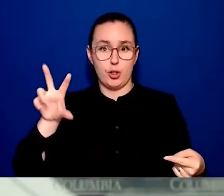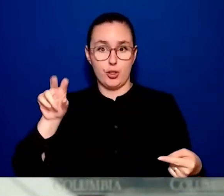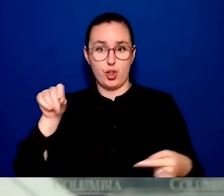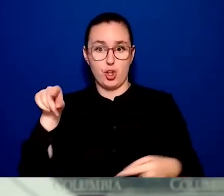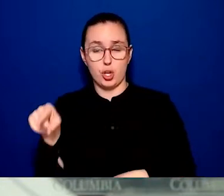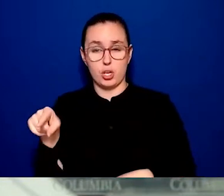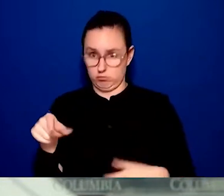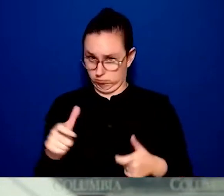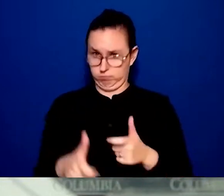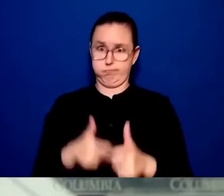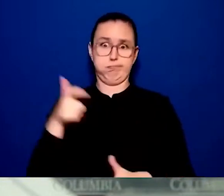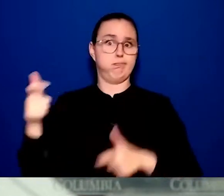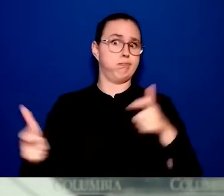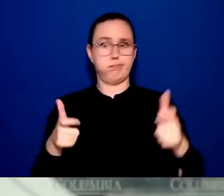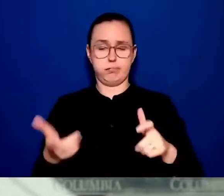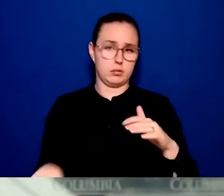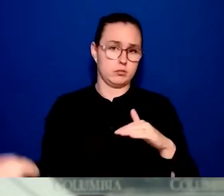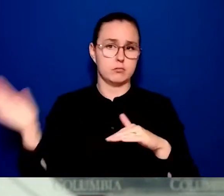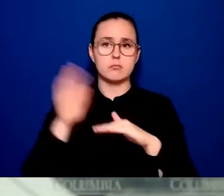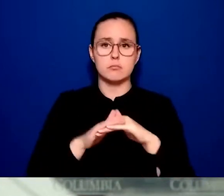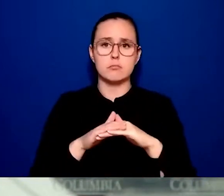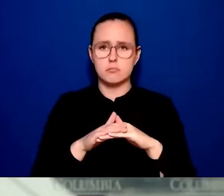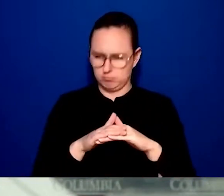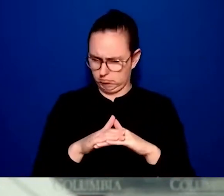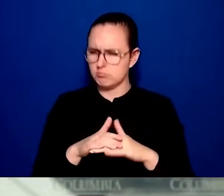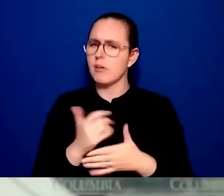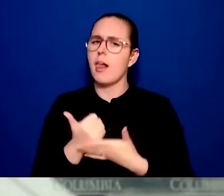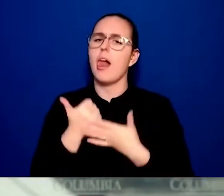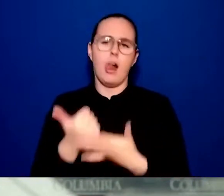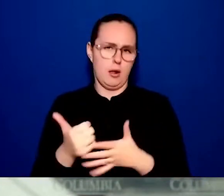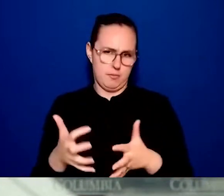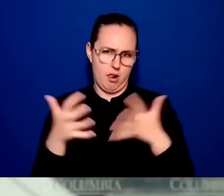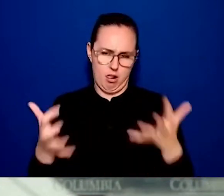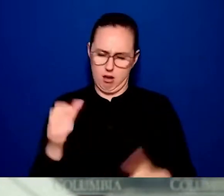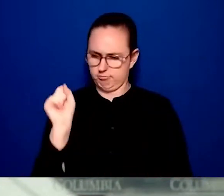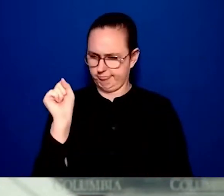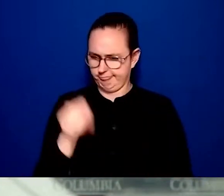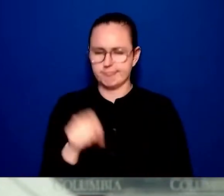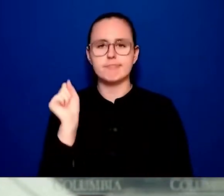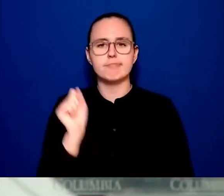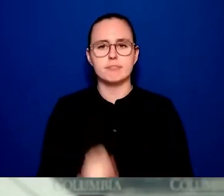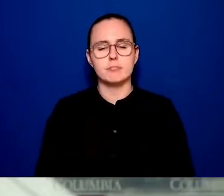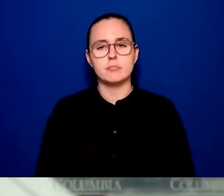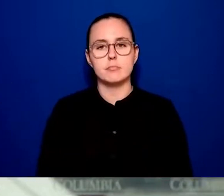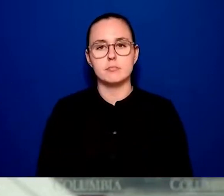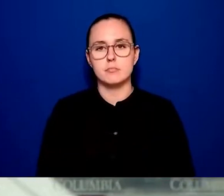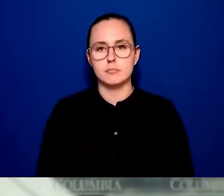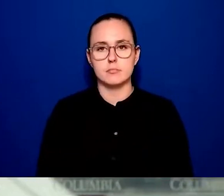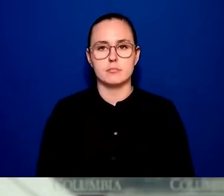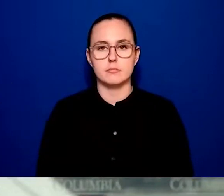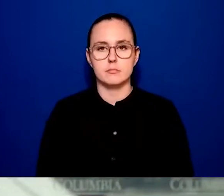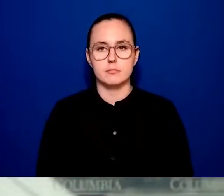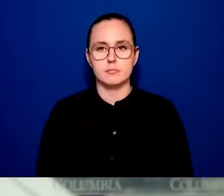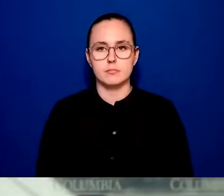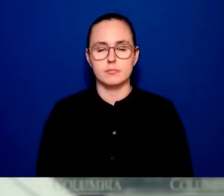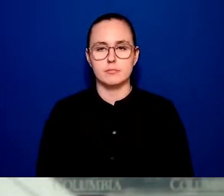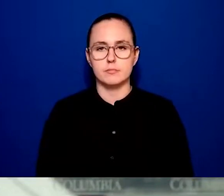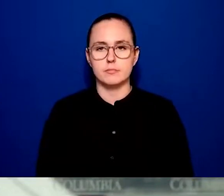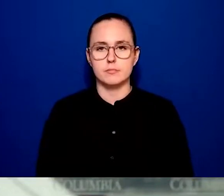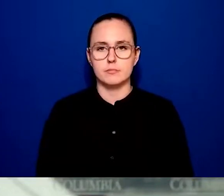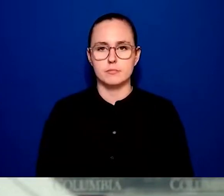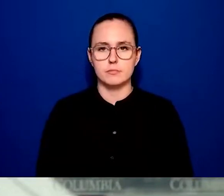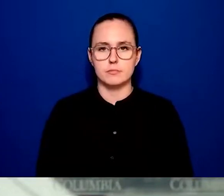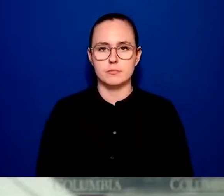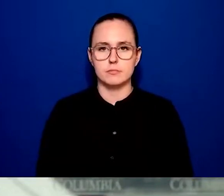help significantly, as have other steps that we're taking. I think one of the most important steps, and it's really challenged right now because of the challenge